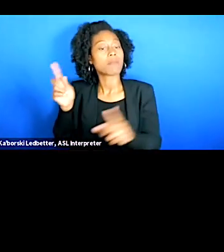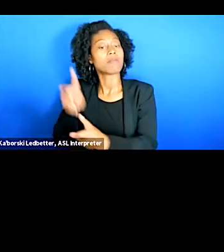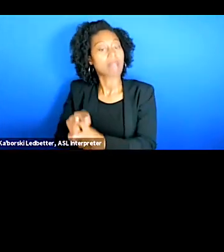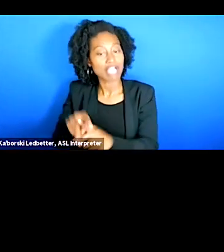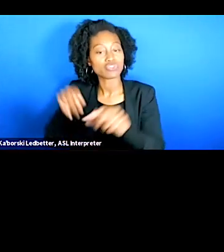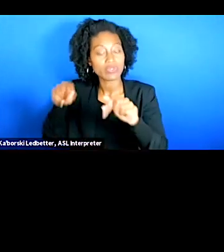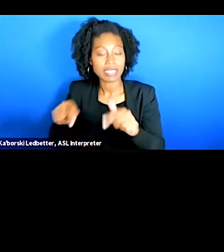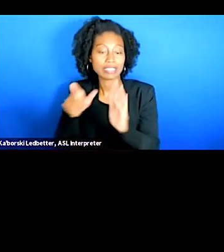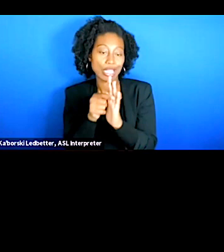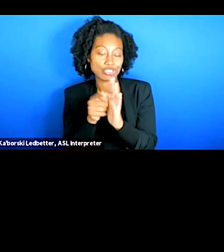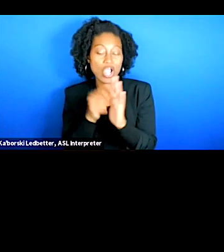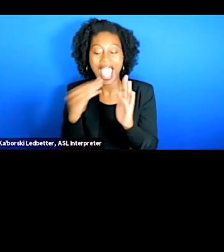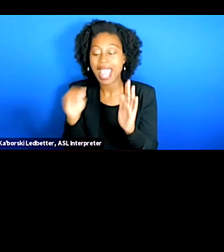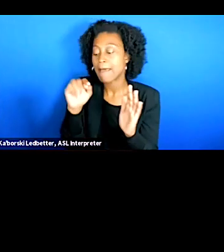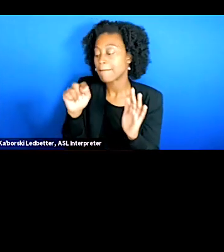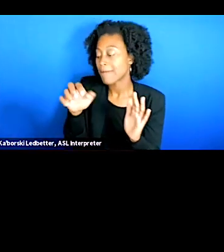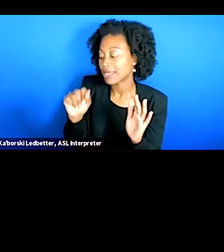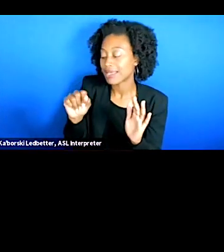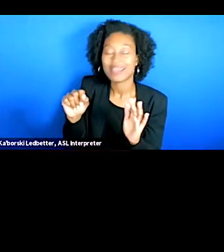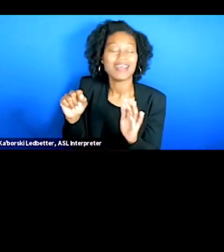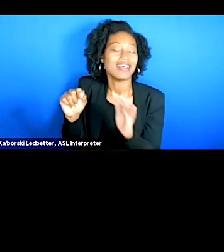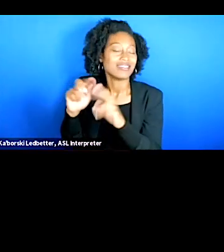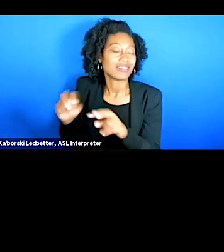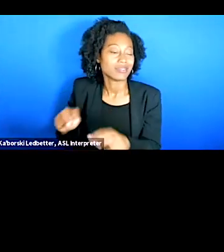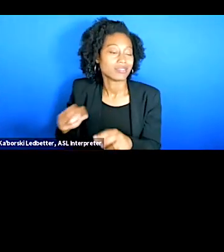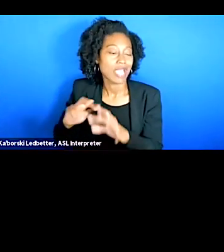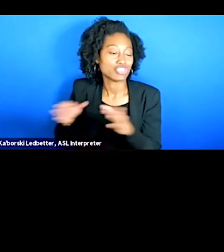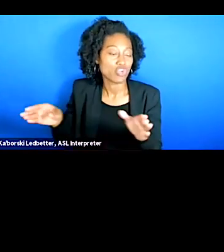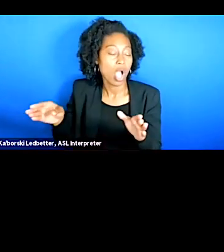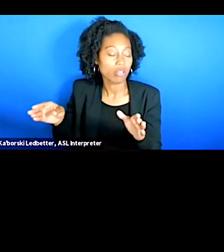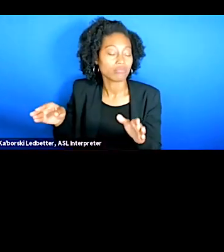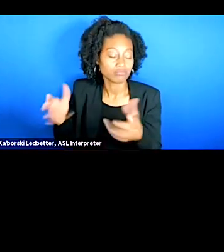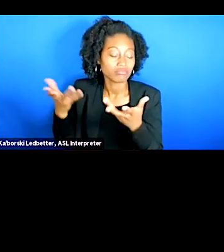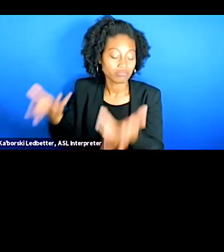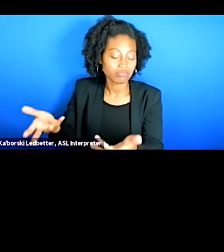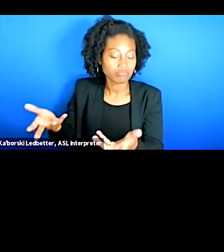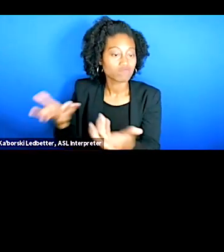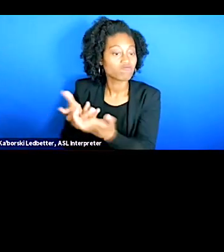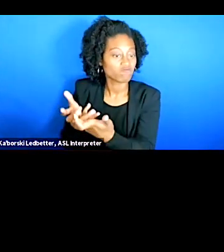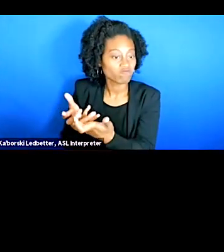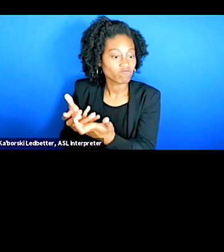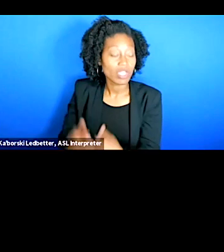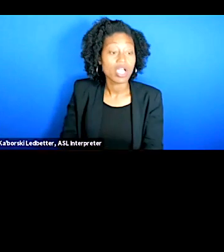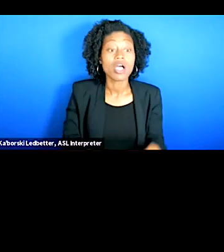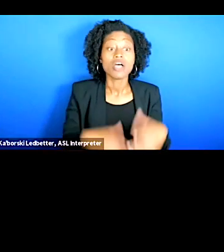general. In the interest of time, we will discuss the first 2 cycles, codes and themes, and will